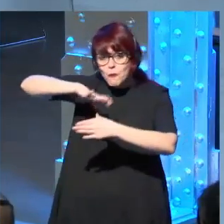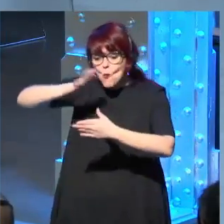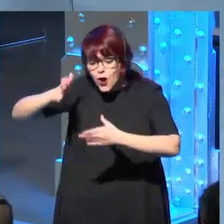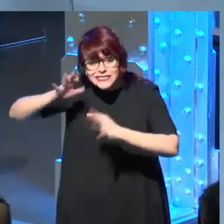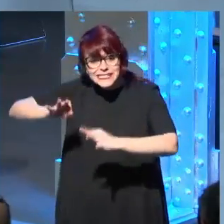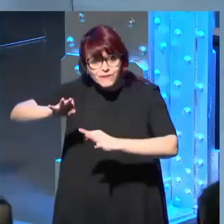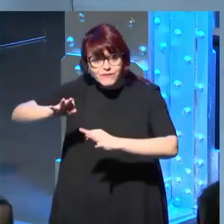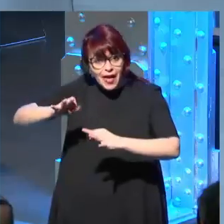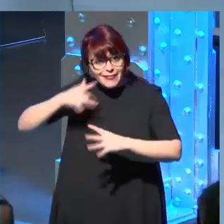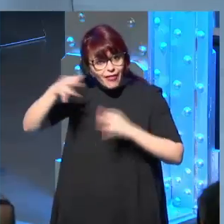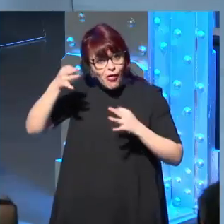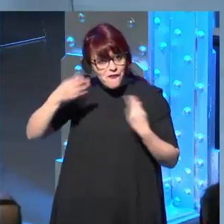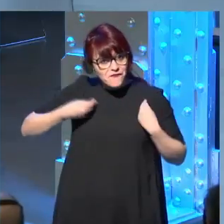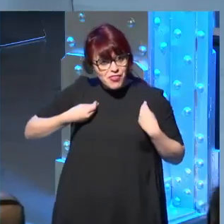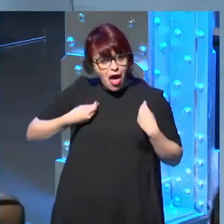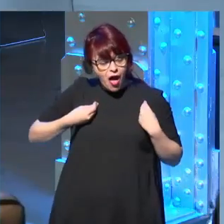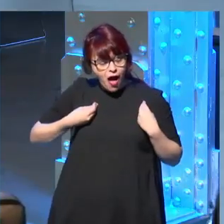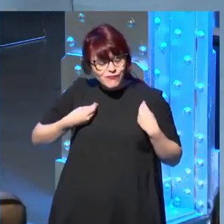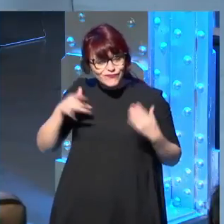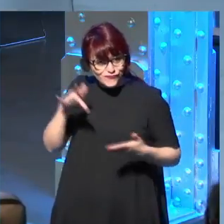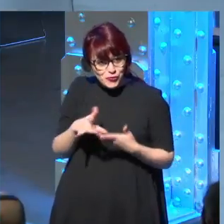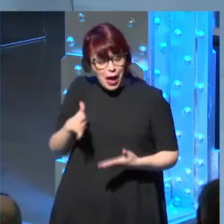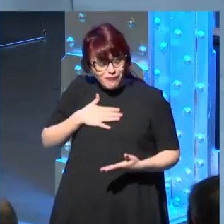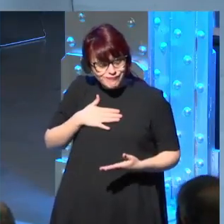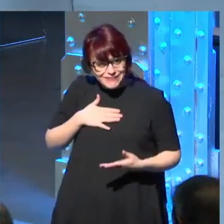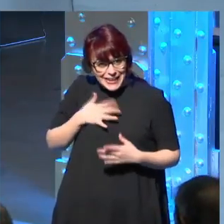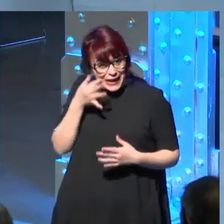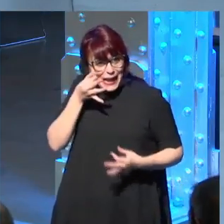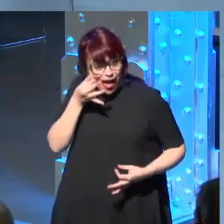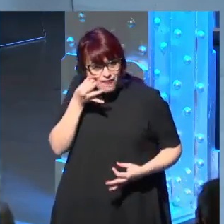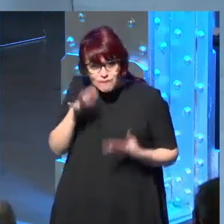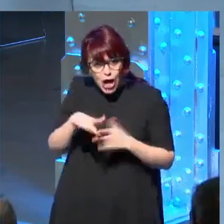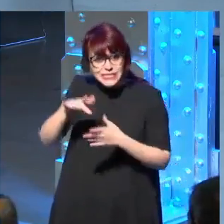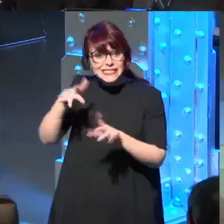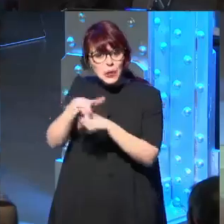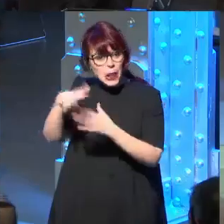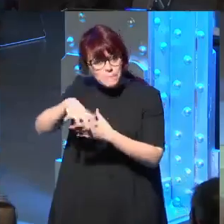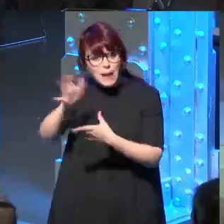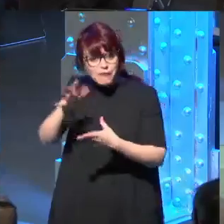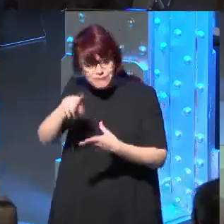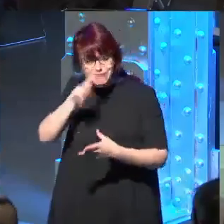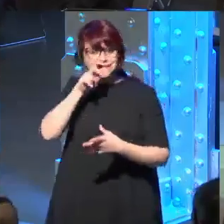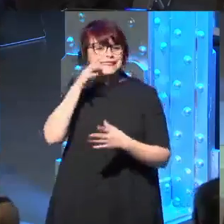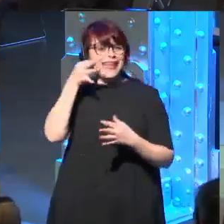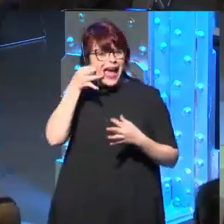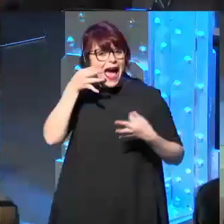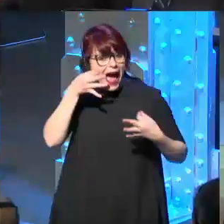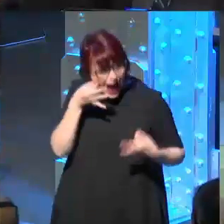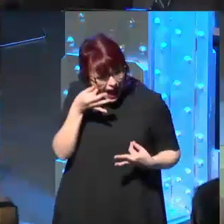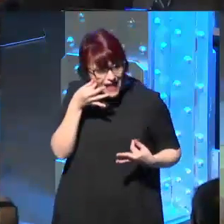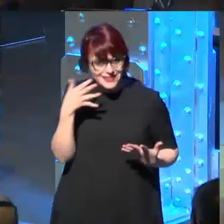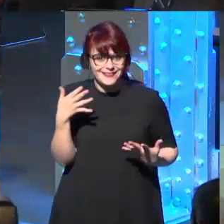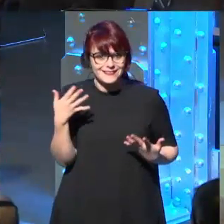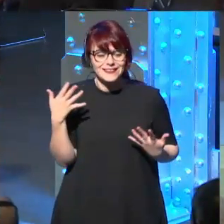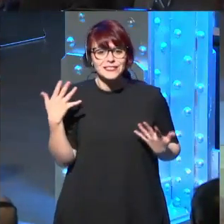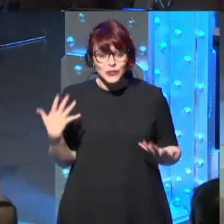details of wells of my childhood. There is a description of those